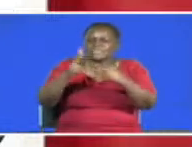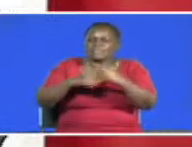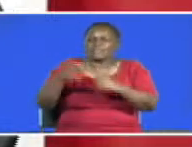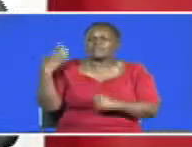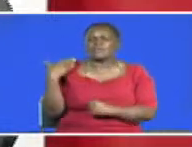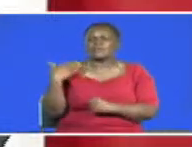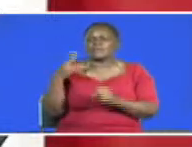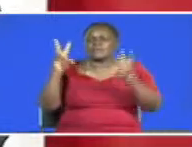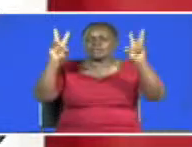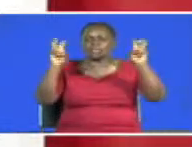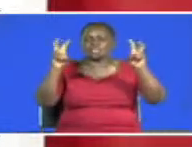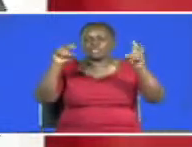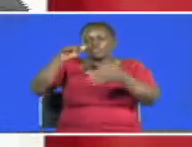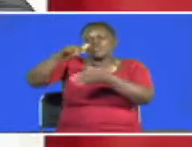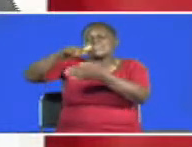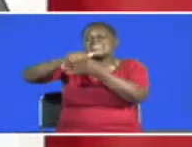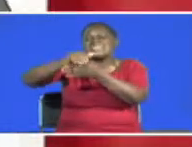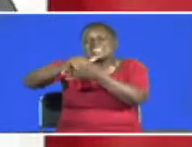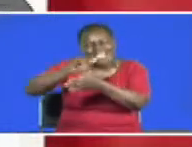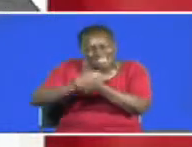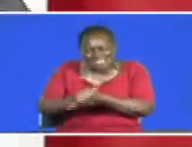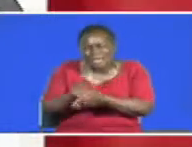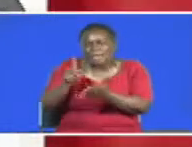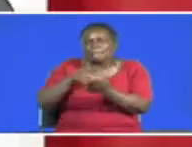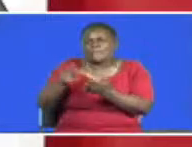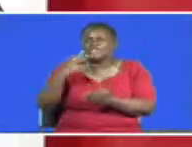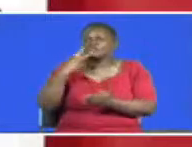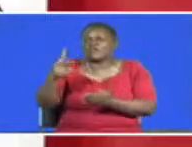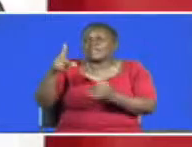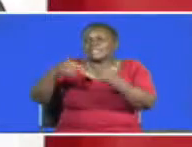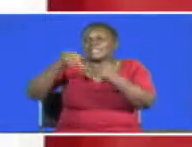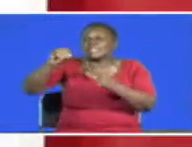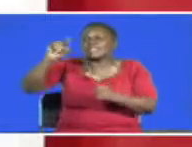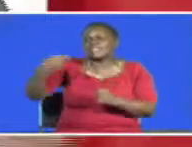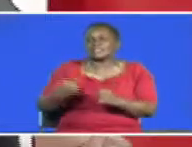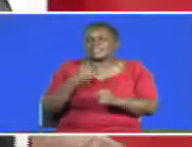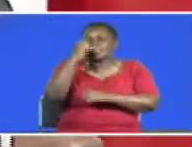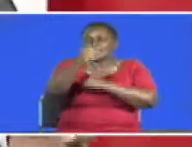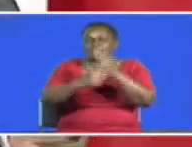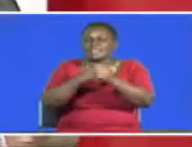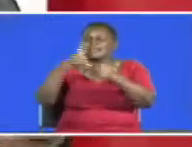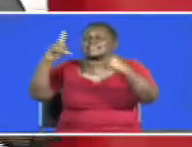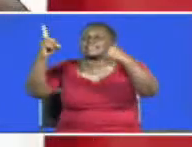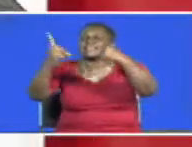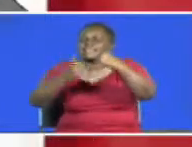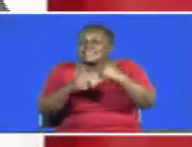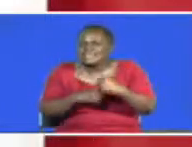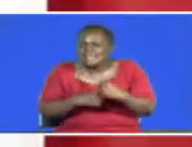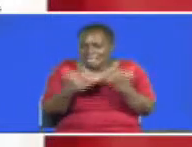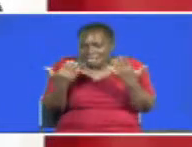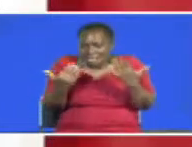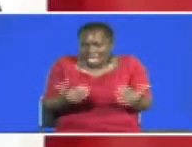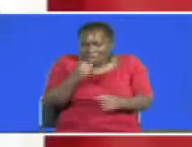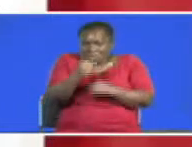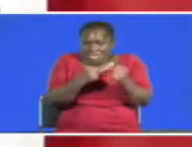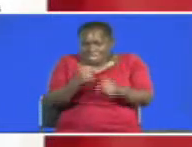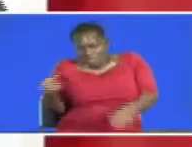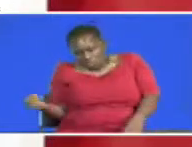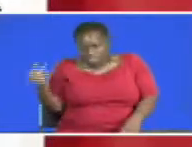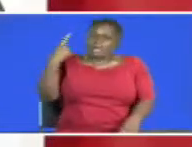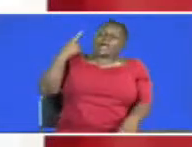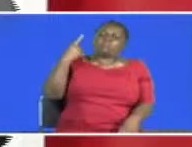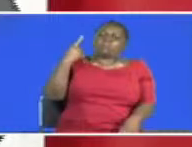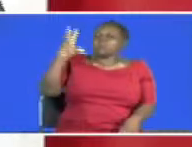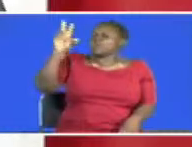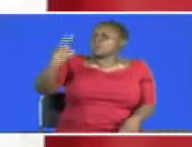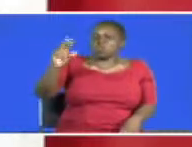it? Like the issue around interns. Interns have been paid 206,000 for the last 6 years. All of a sudden this year somebody wakes up and